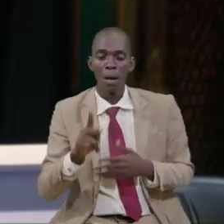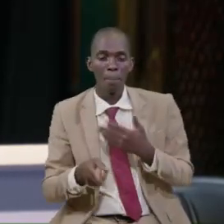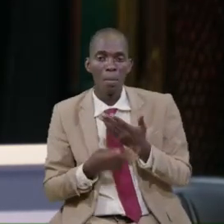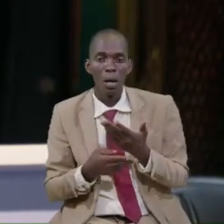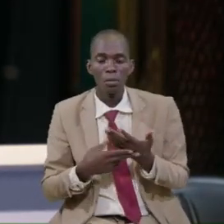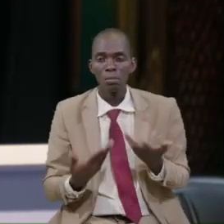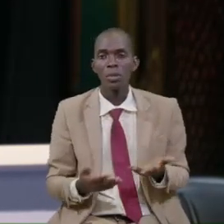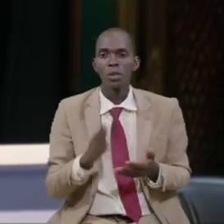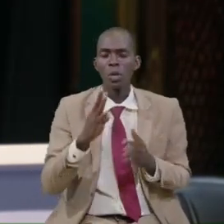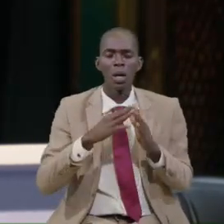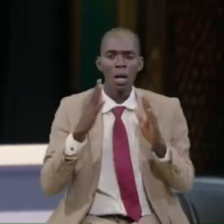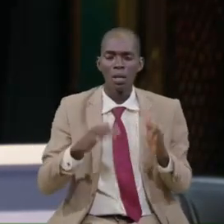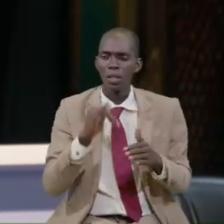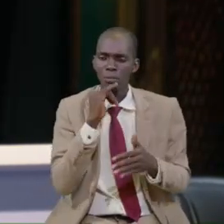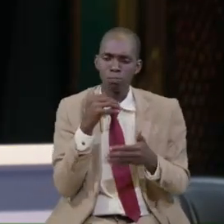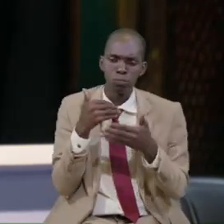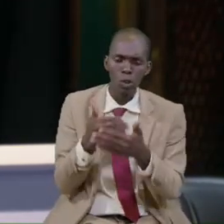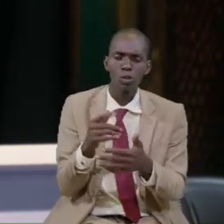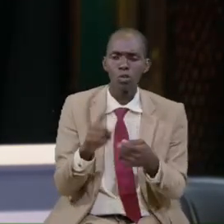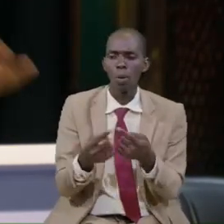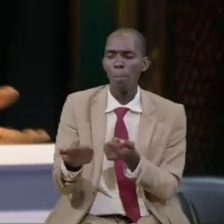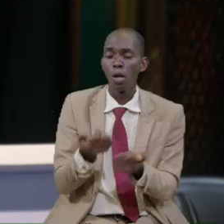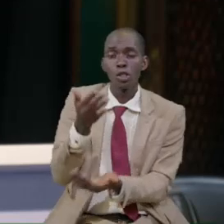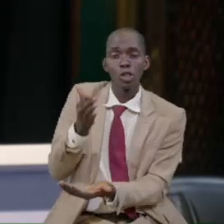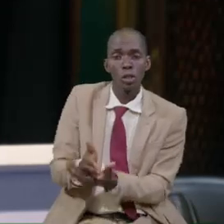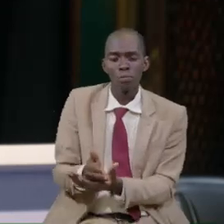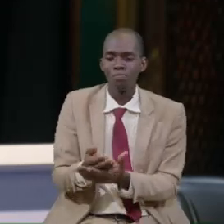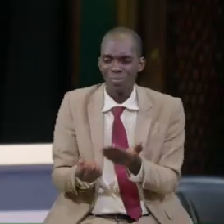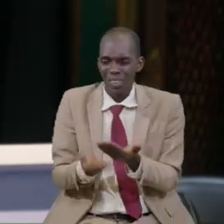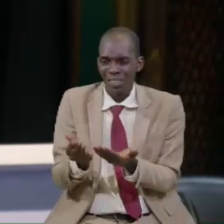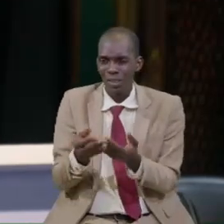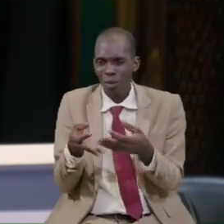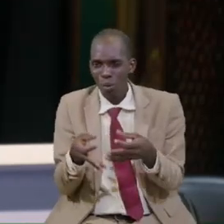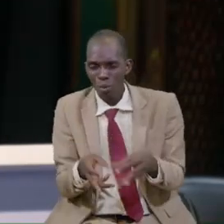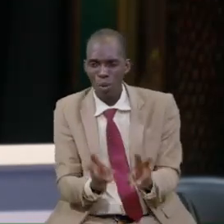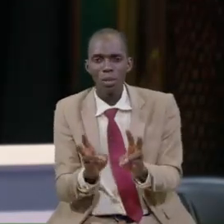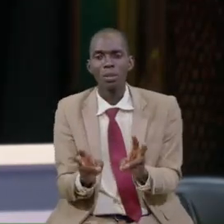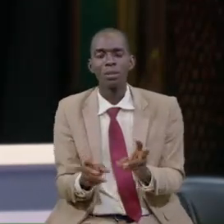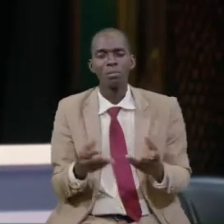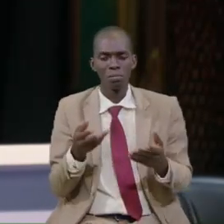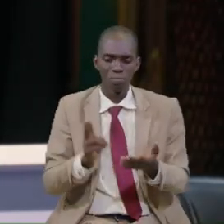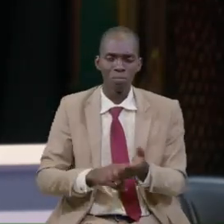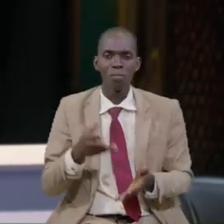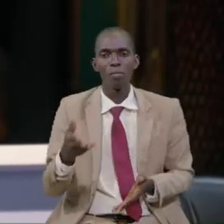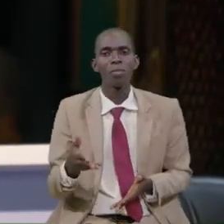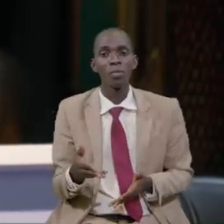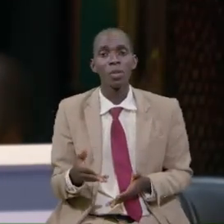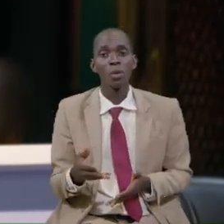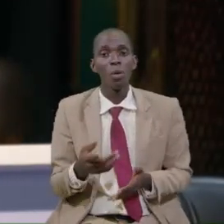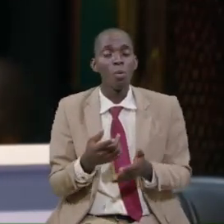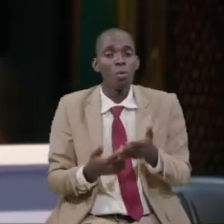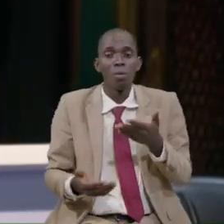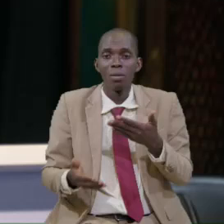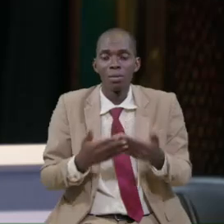us know and then if there's any name they call you Mama this Papa this oh boy or whatever name they call you